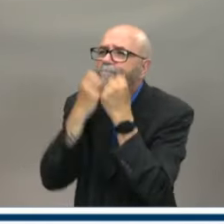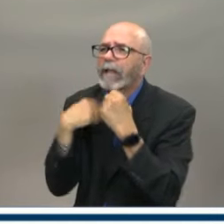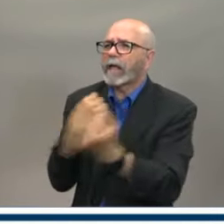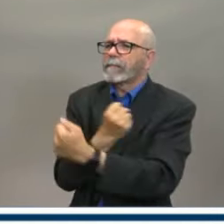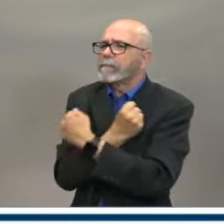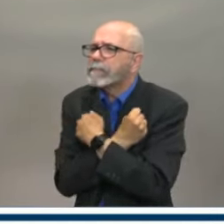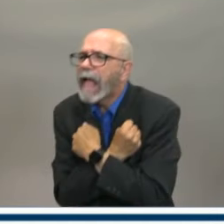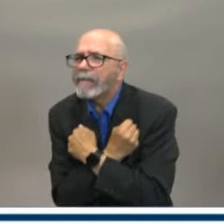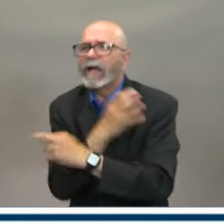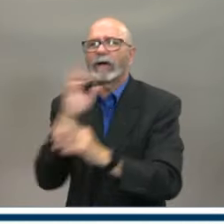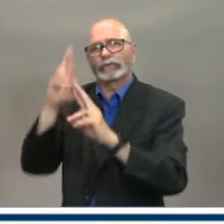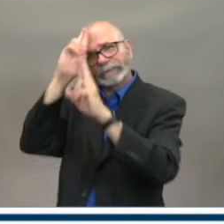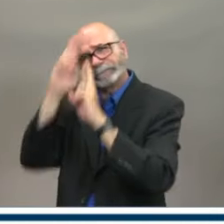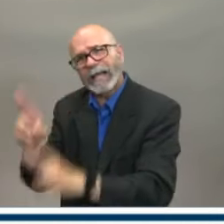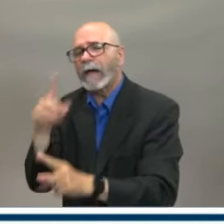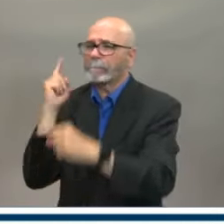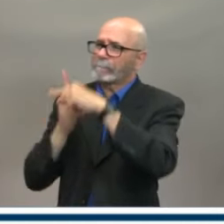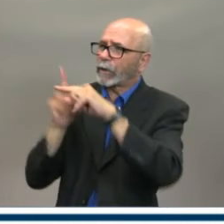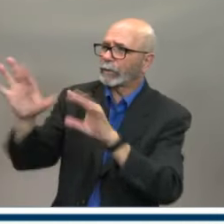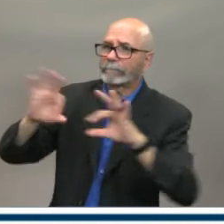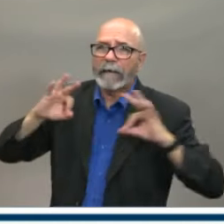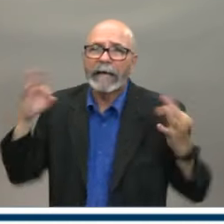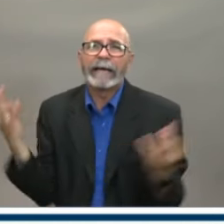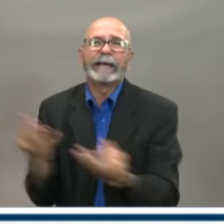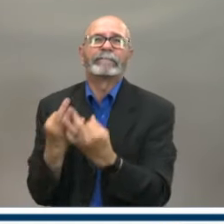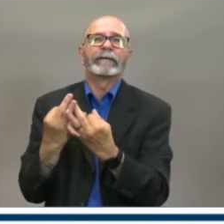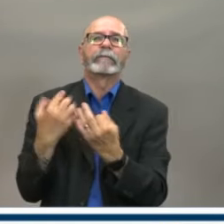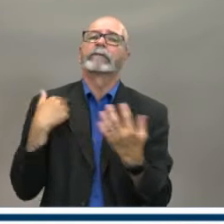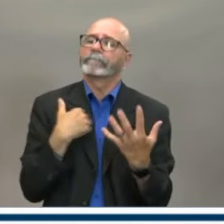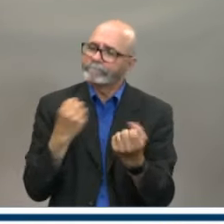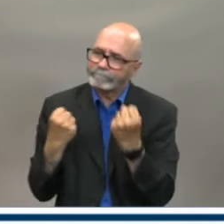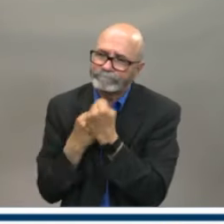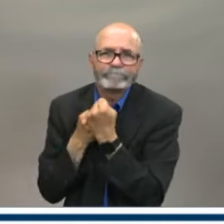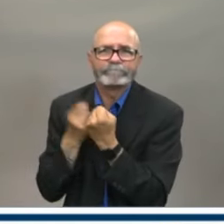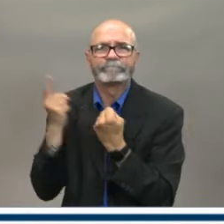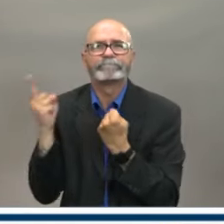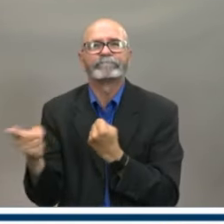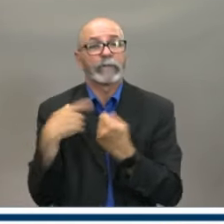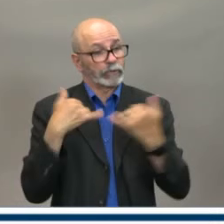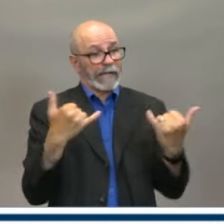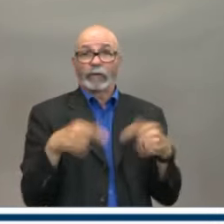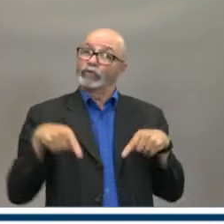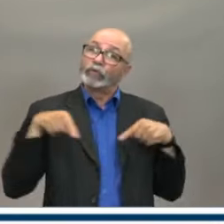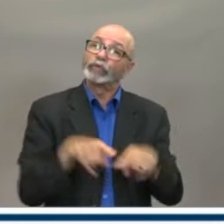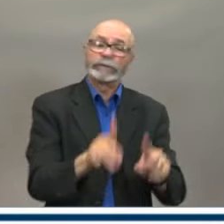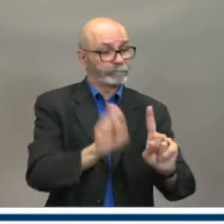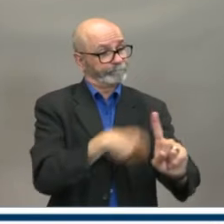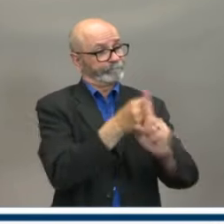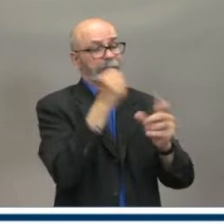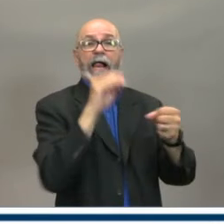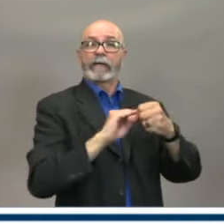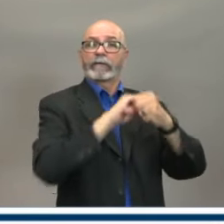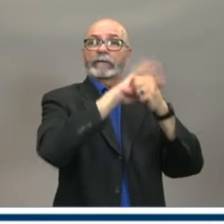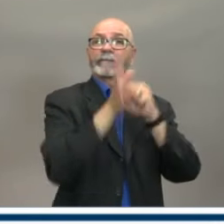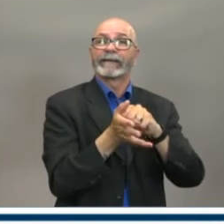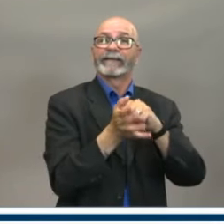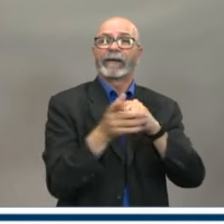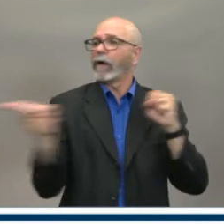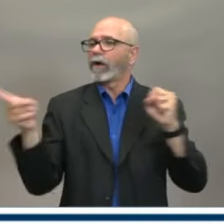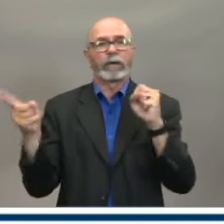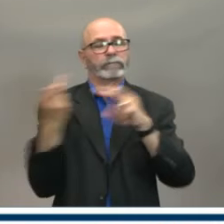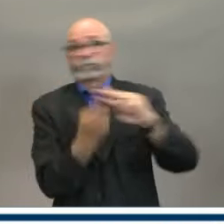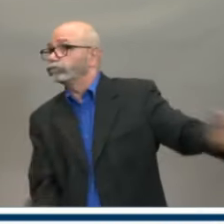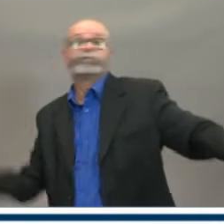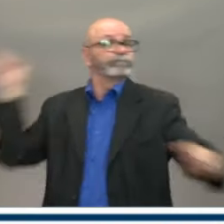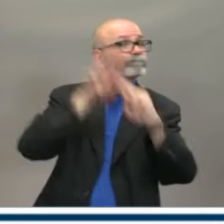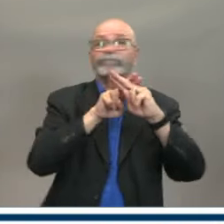care. But in the midst of this pandemic, we have asked our nurses to go above and beyond. They answered the call and they faced the virus head